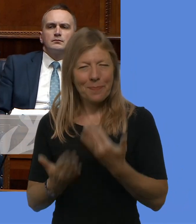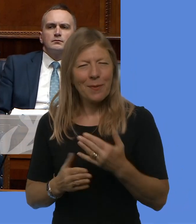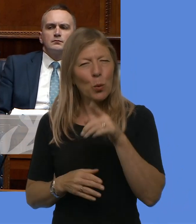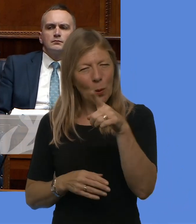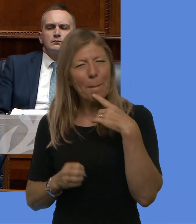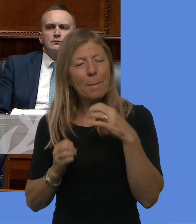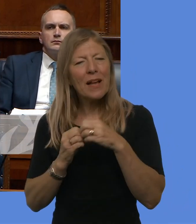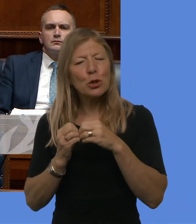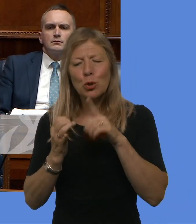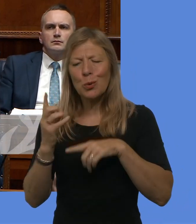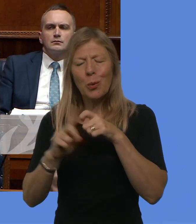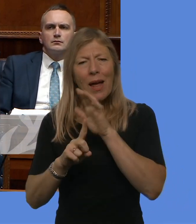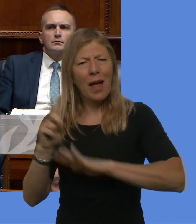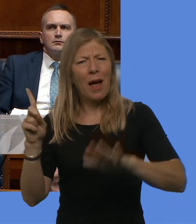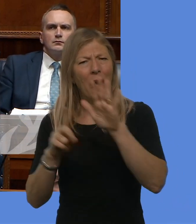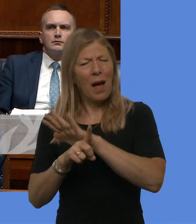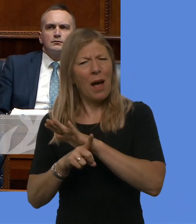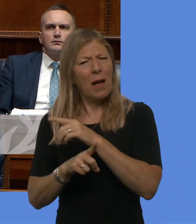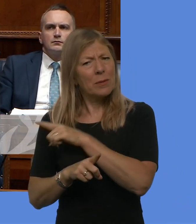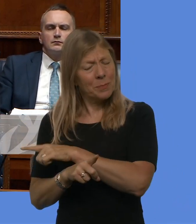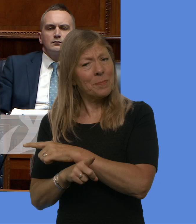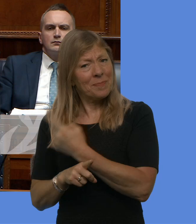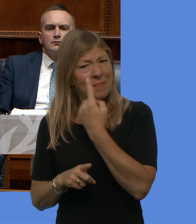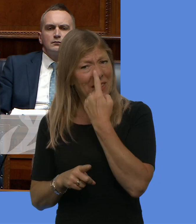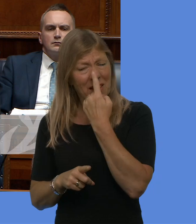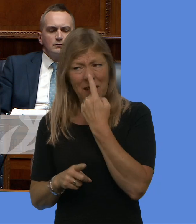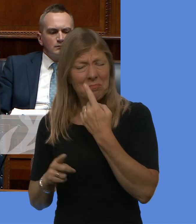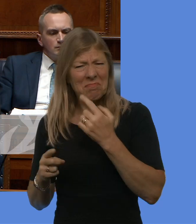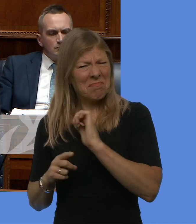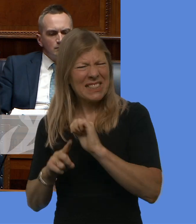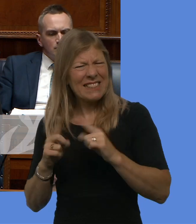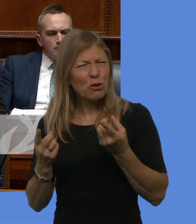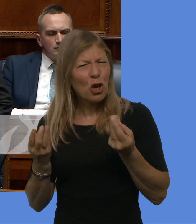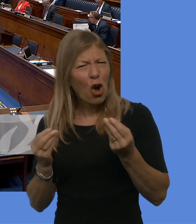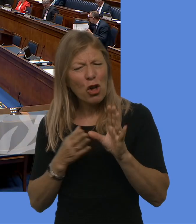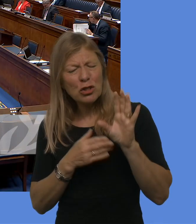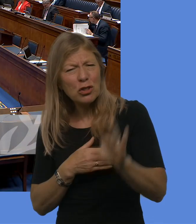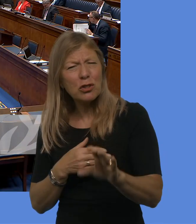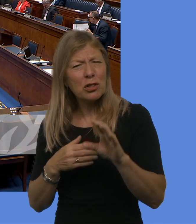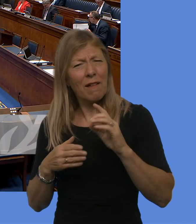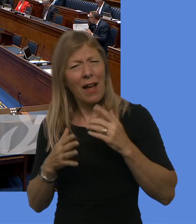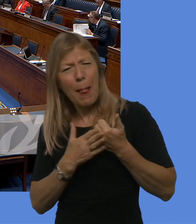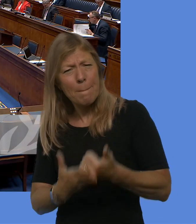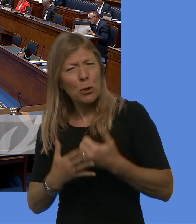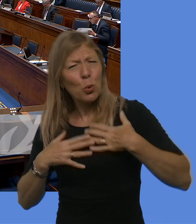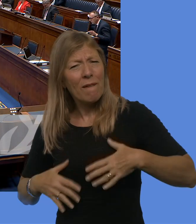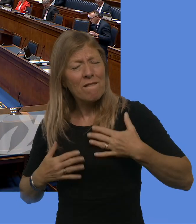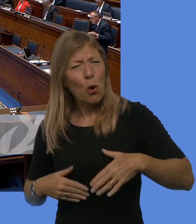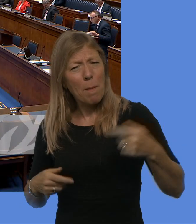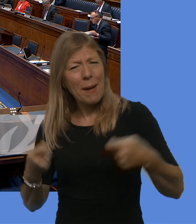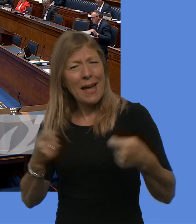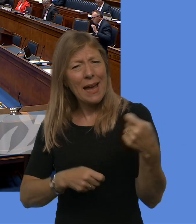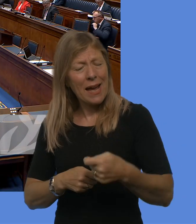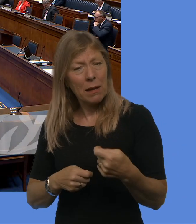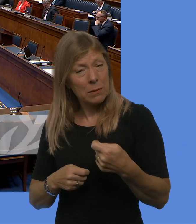give any further details on how the rate here compares to other parts of the UK and the Republic of Ireland? Minister. Thank you, Mr. Speaker.